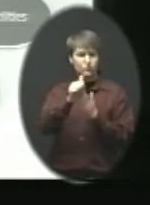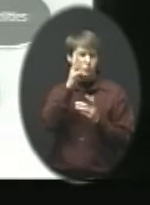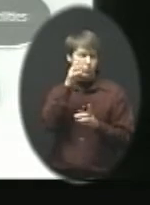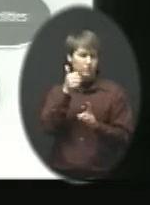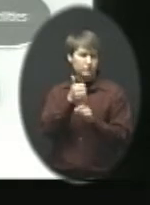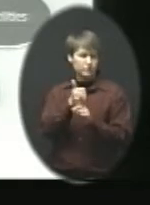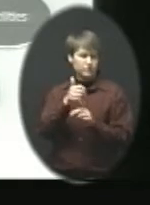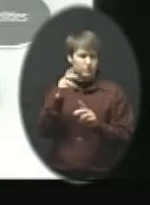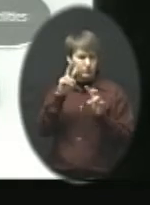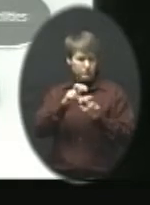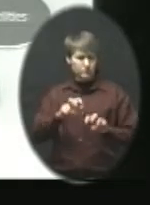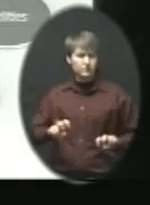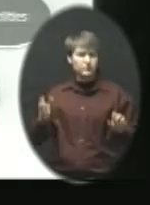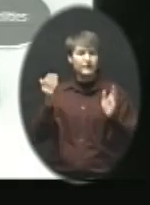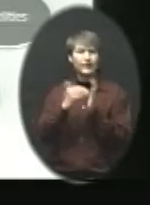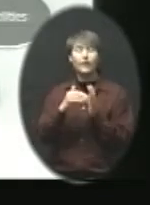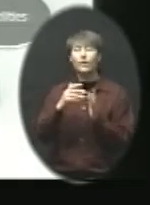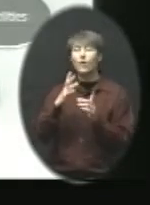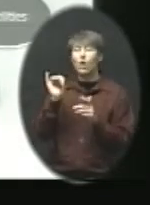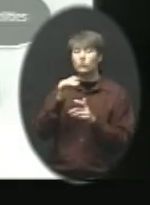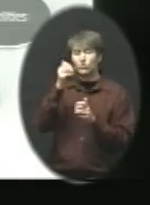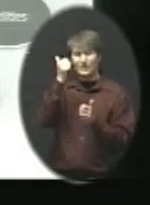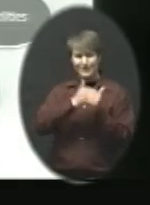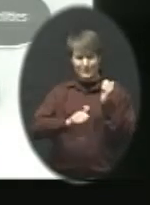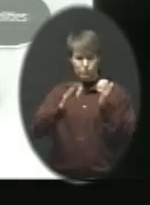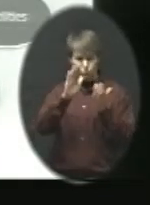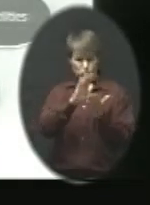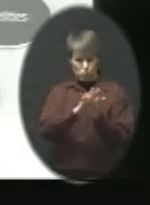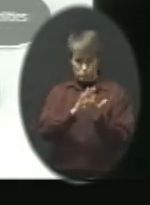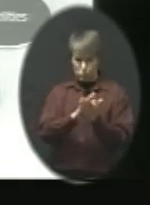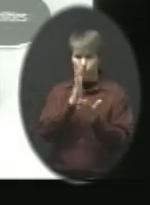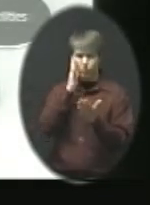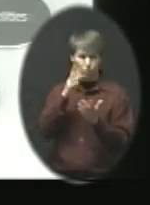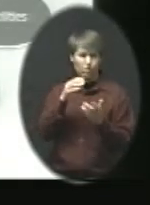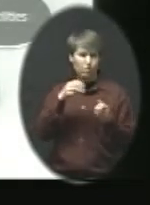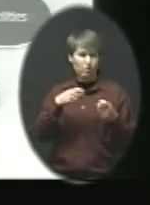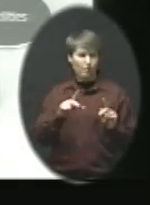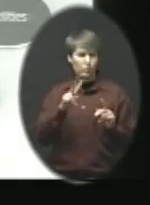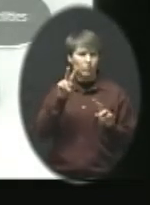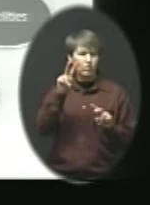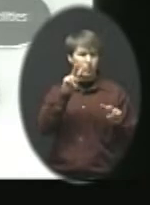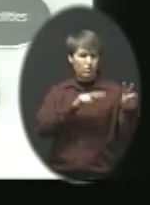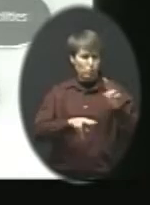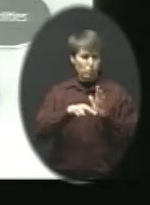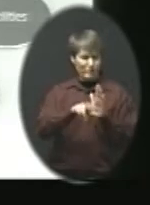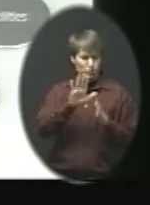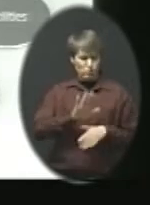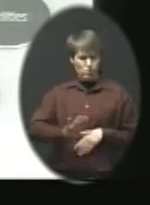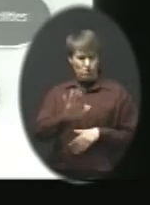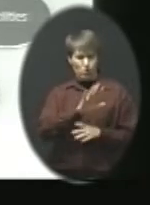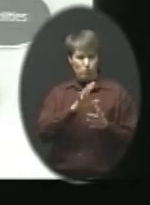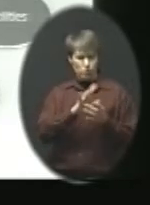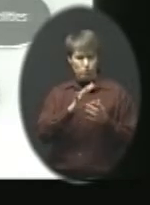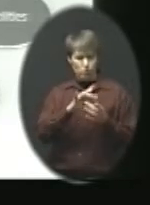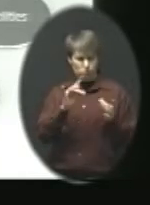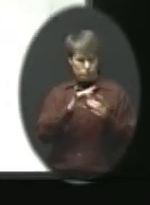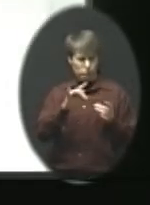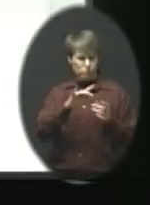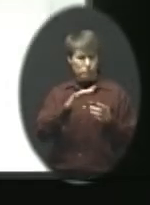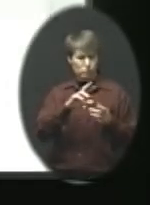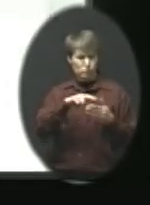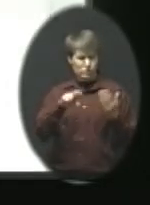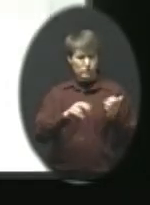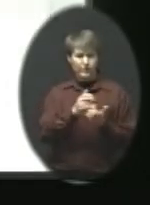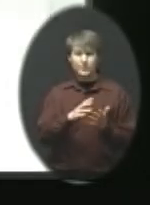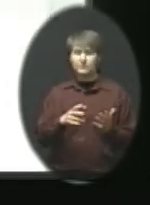as well as each building, a school, will have an opportunity to look at their results, and their comments and analyze that. I want to end